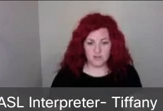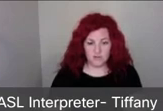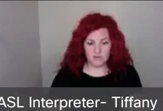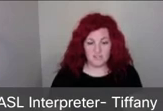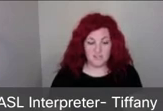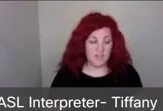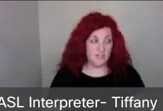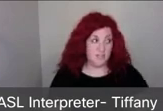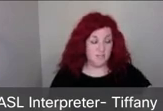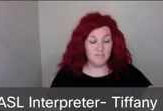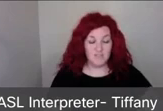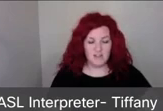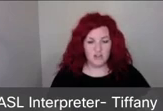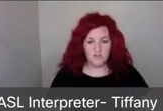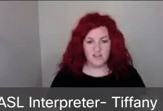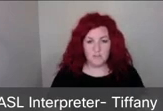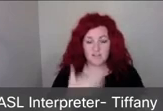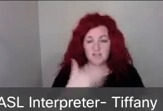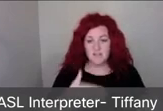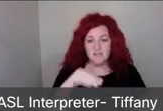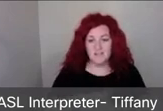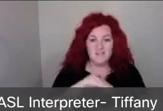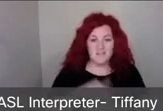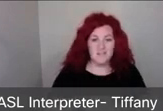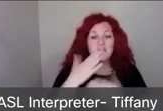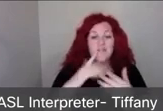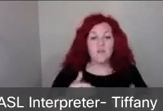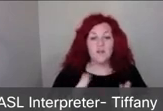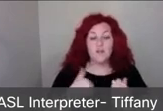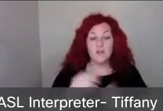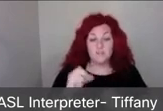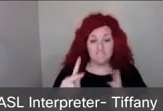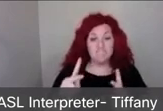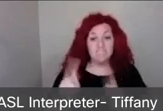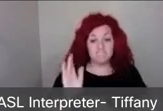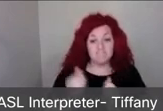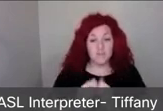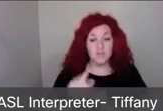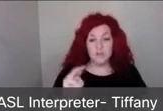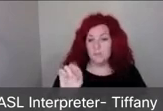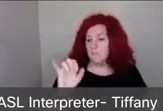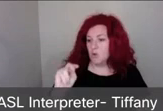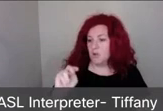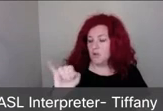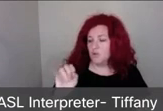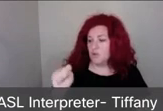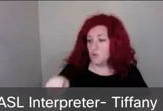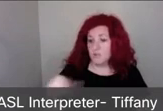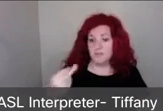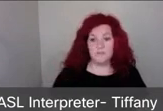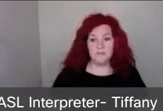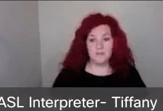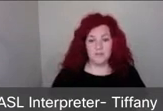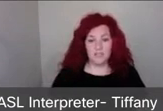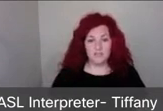Good evening, and thank you for allowing me this opportunity to speak with you. My name's Mary Ann Joseph, and I've been a